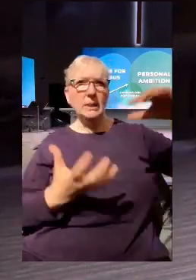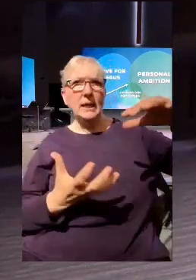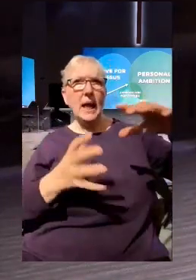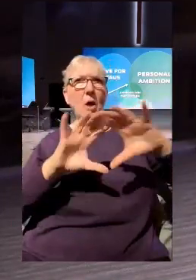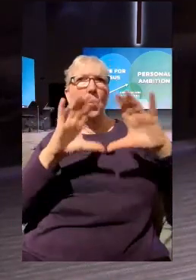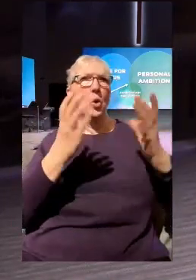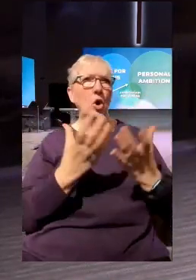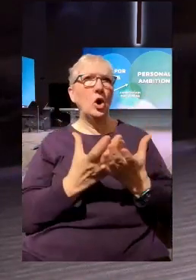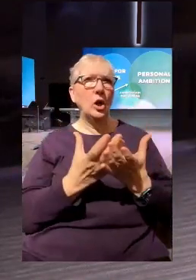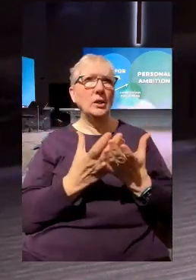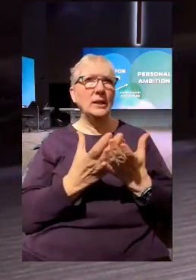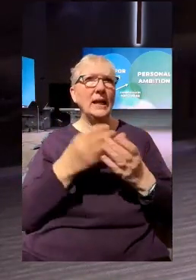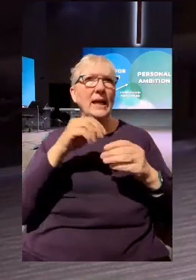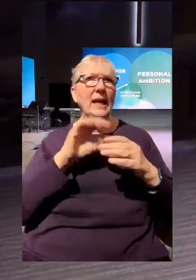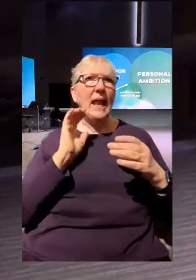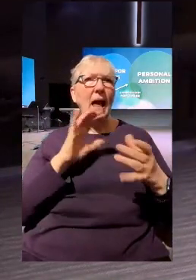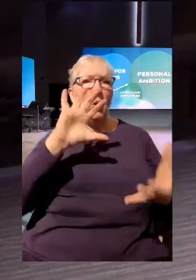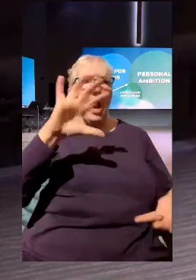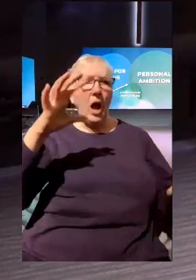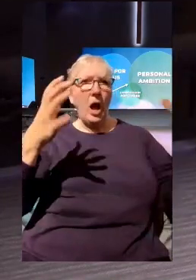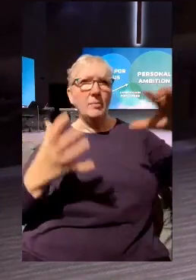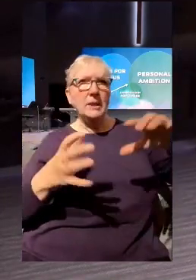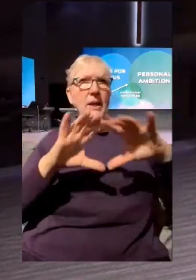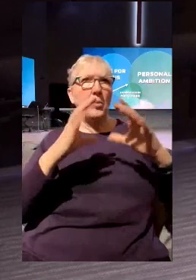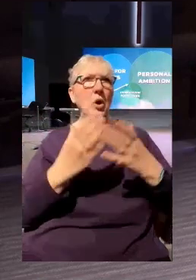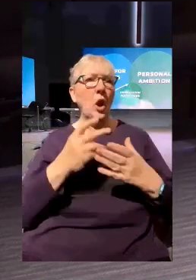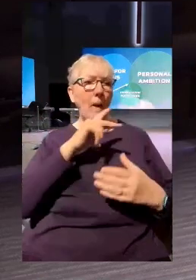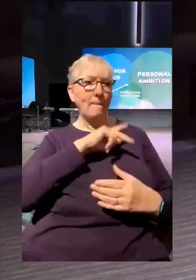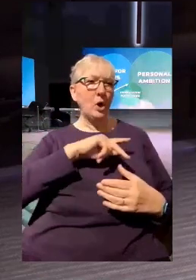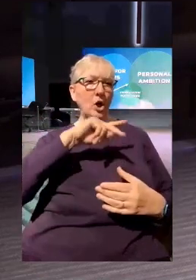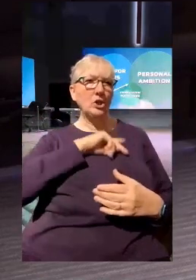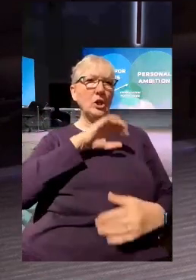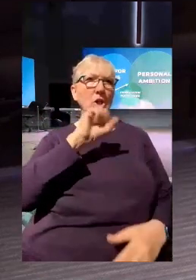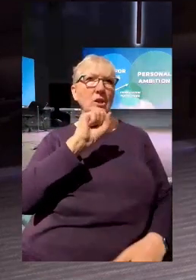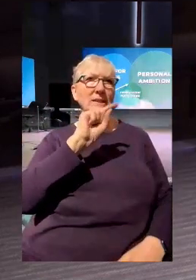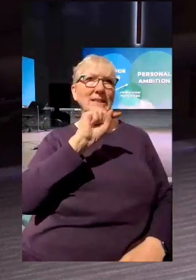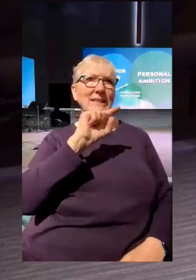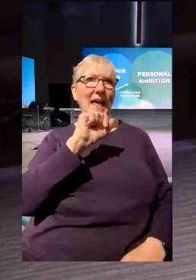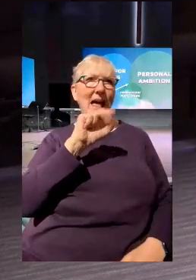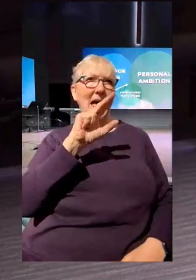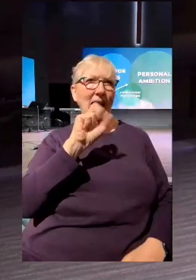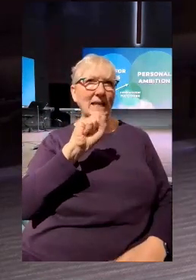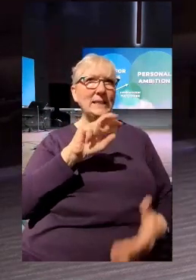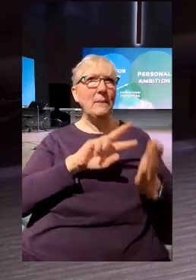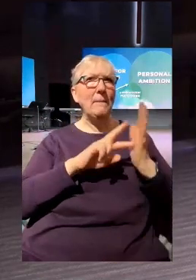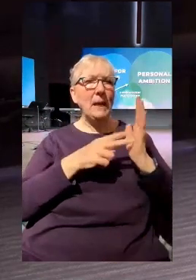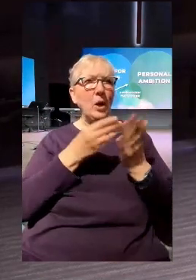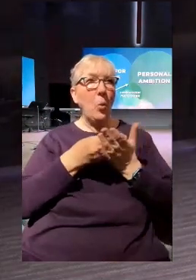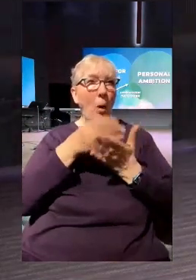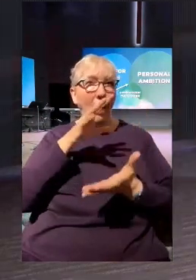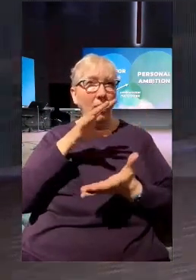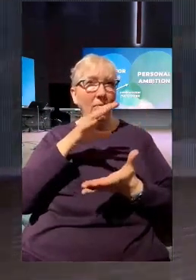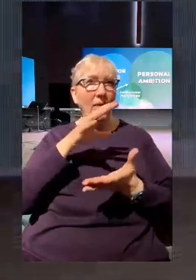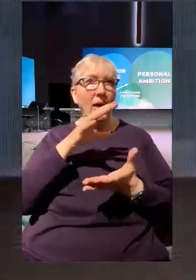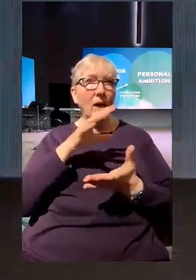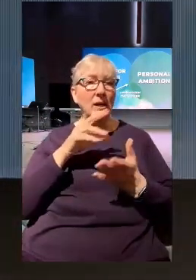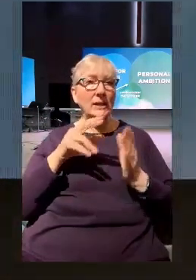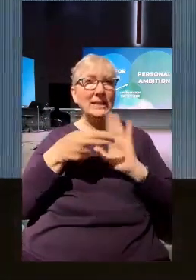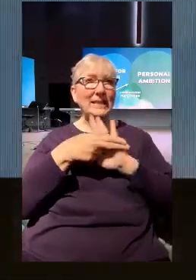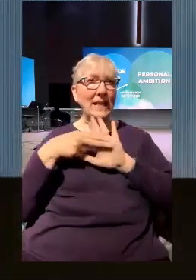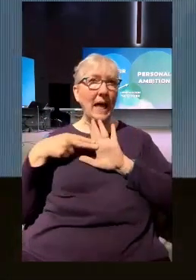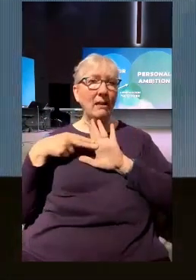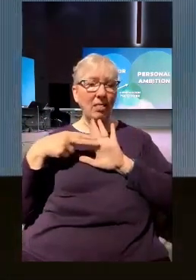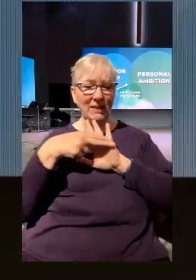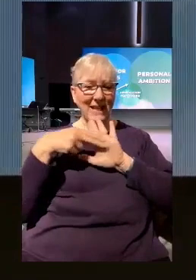in our upside-down world, personal status as defined by wealth and titles can mean a lot. But we'll see that